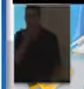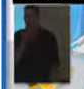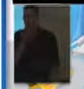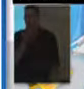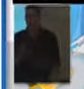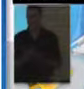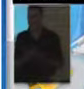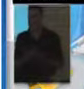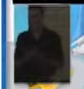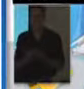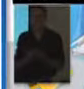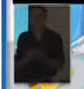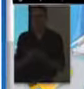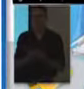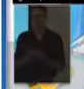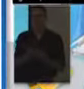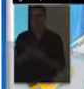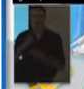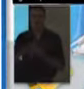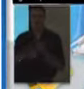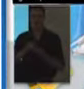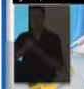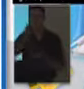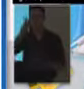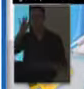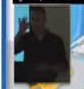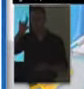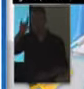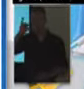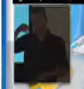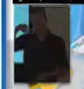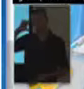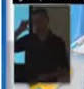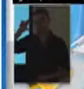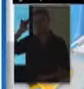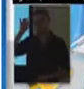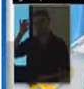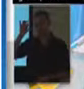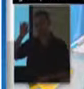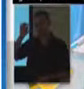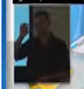elevation, for example, using polymers